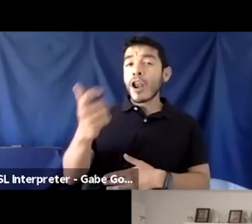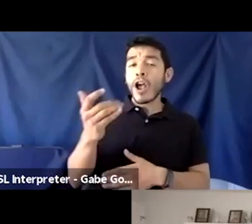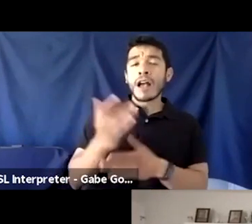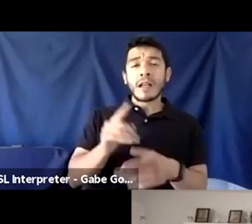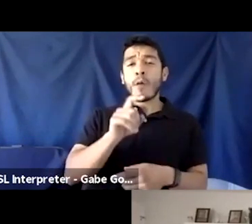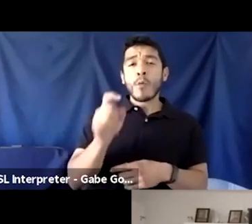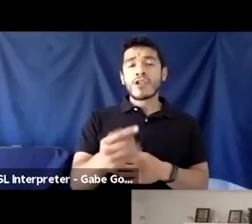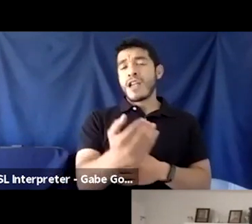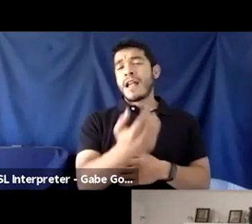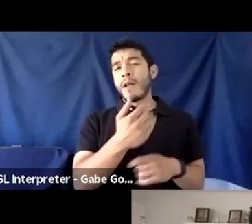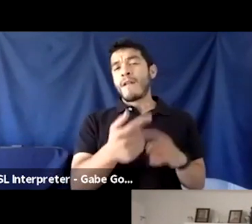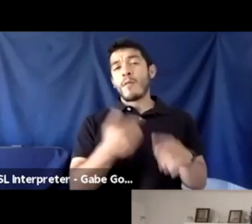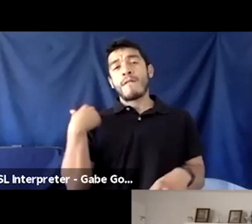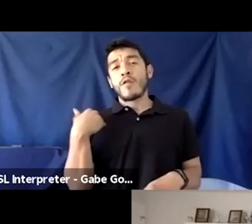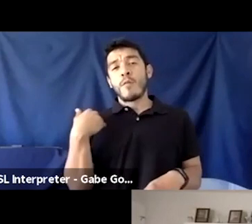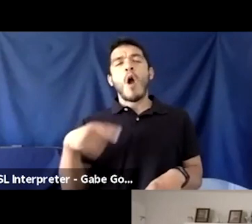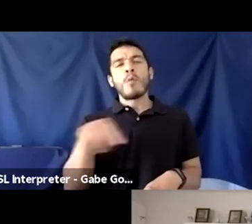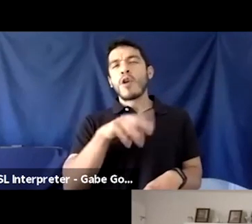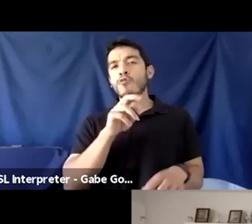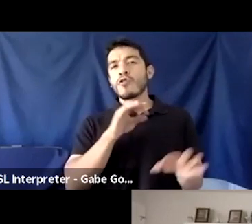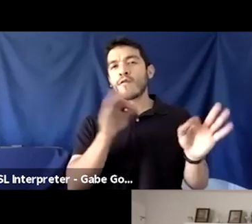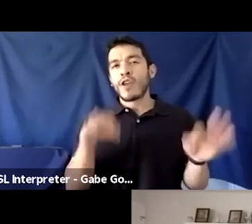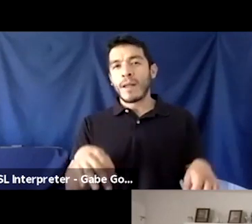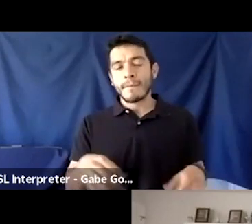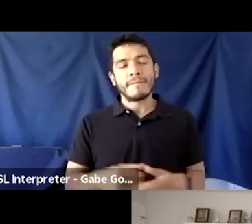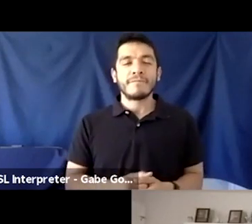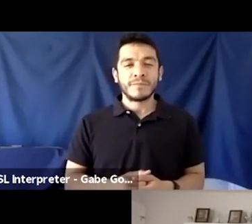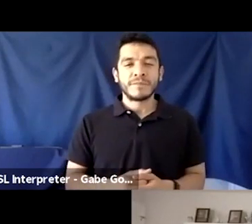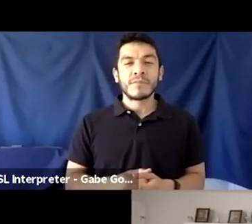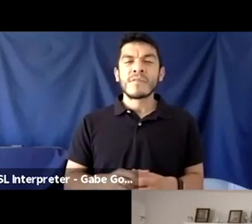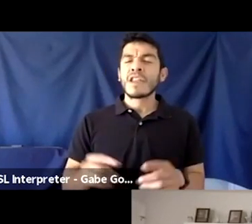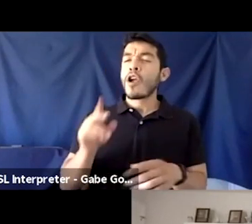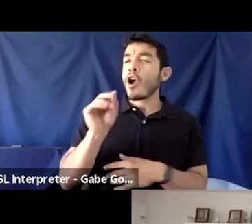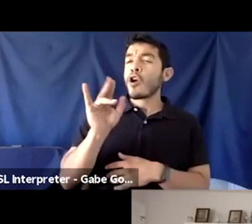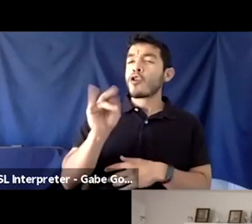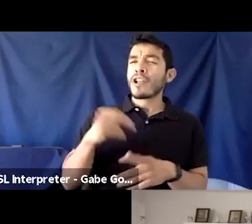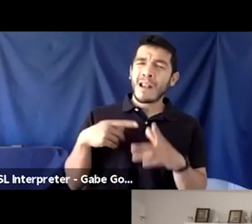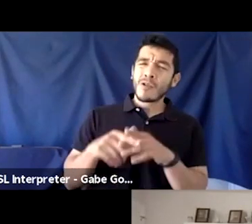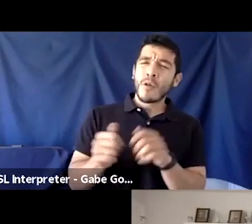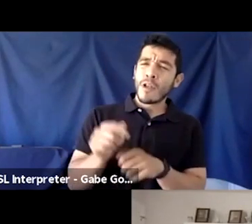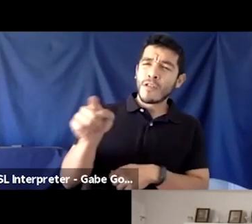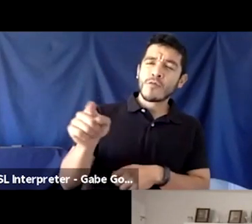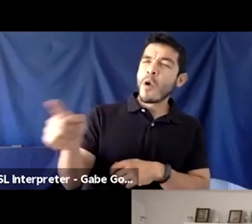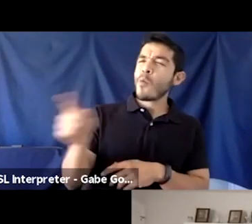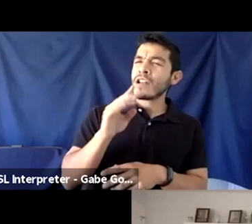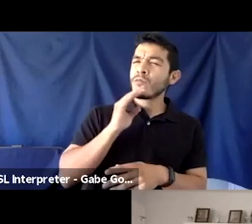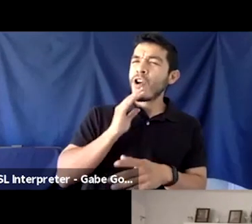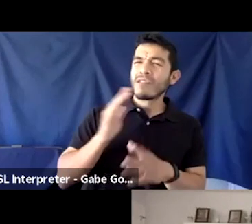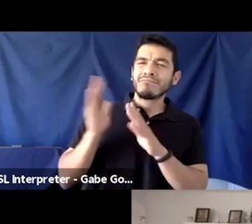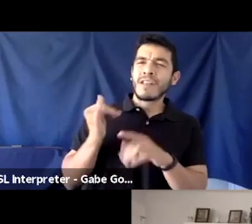earlier, which reframed. So round 1, Korin, I'm going to start with you. When we spoke earlier this week, you mentioned